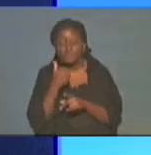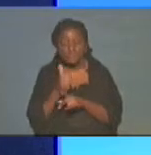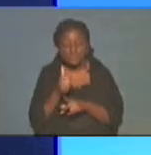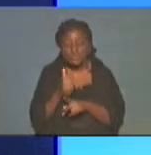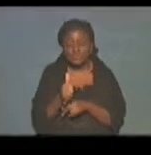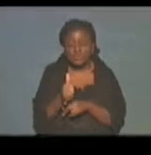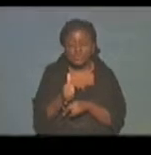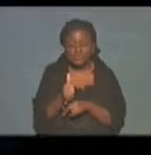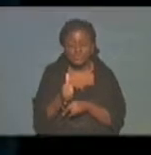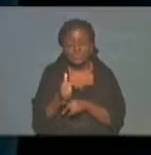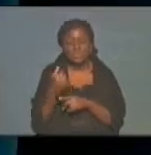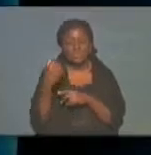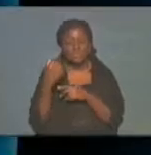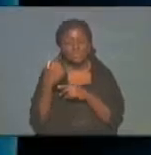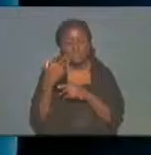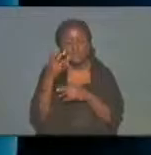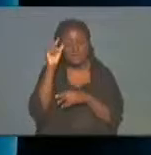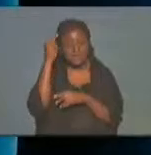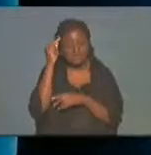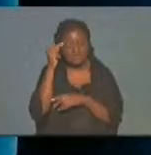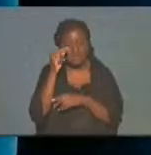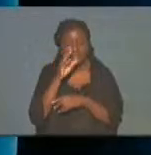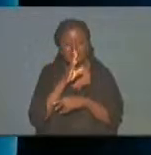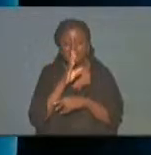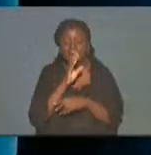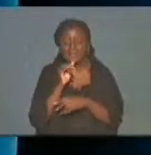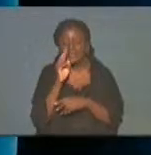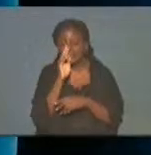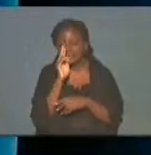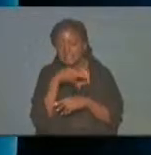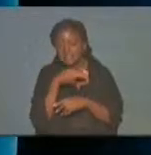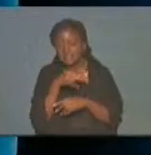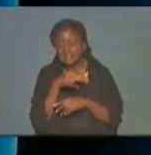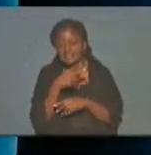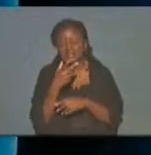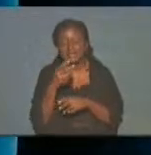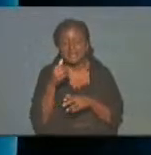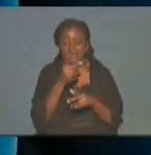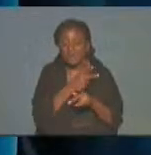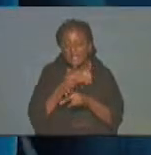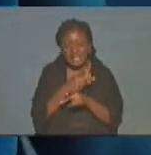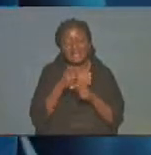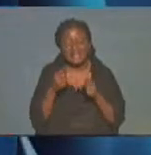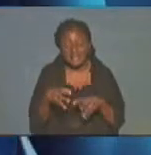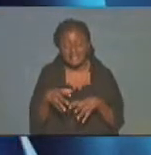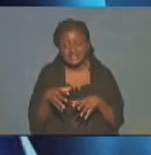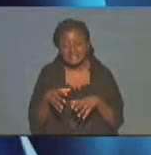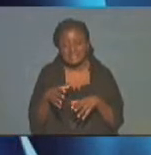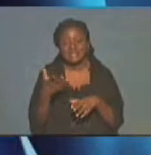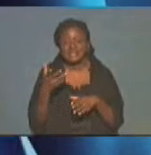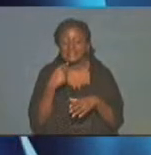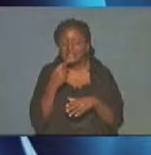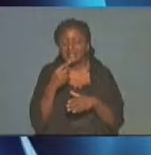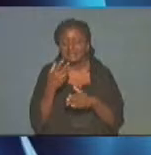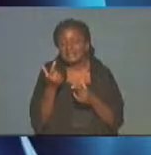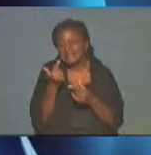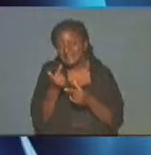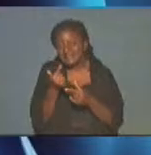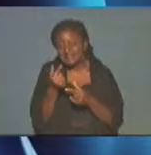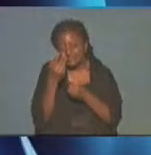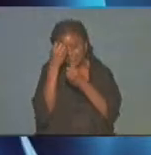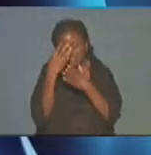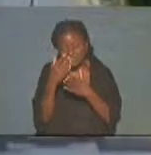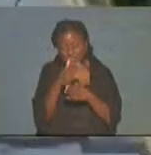affecting adults, infants, and children, further charging that little information has been shared for parents to protect their